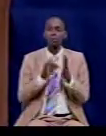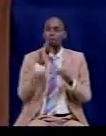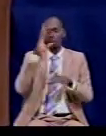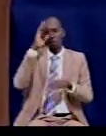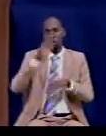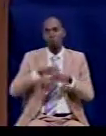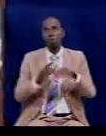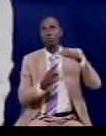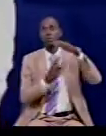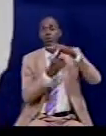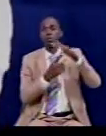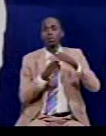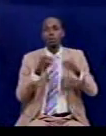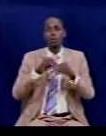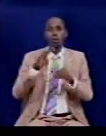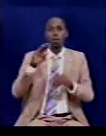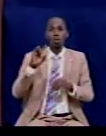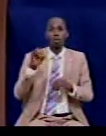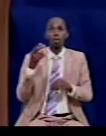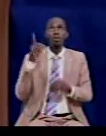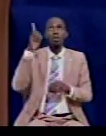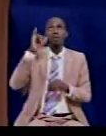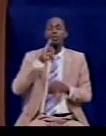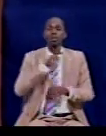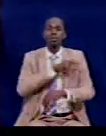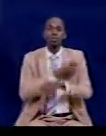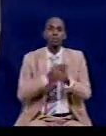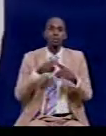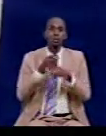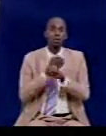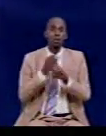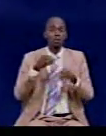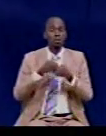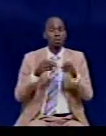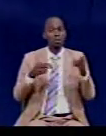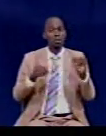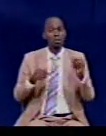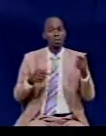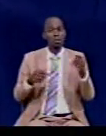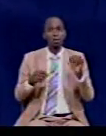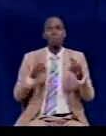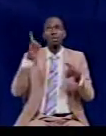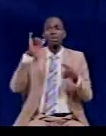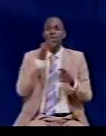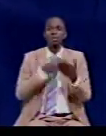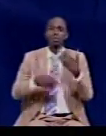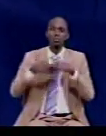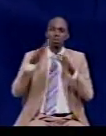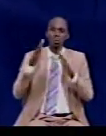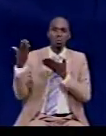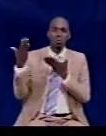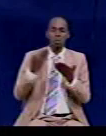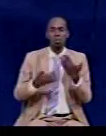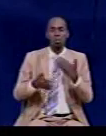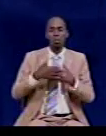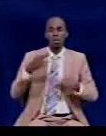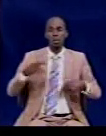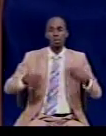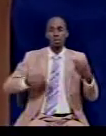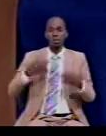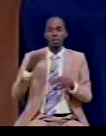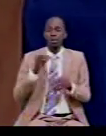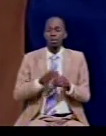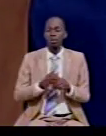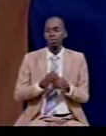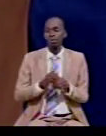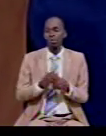he's our restorer, bringing revival. And in Zechariah, Jesus is the branch of David, the one pierced for our sakes. And in Malachi,